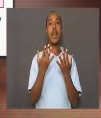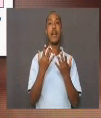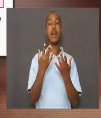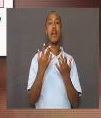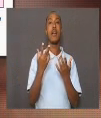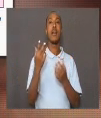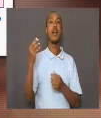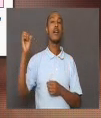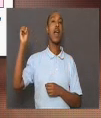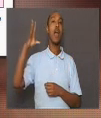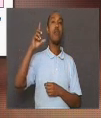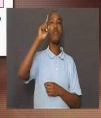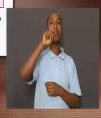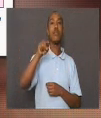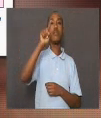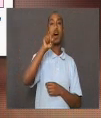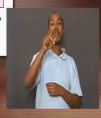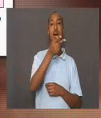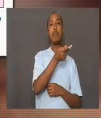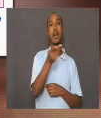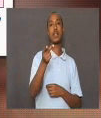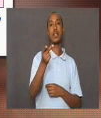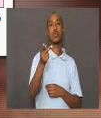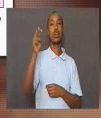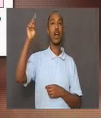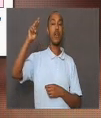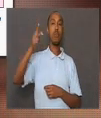alpha particles from a radioactive